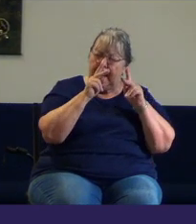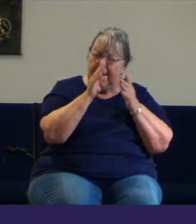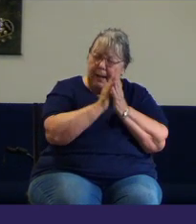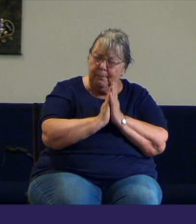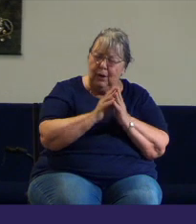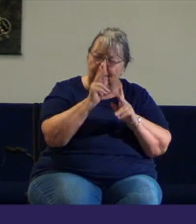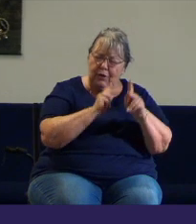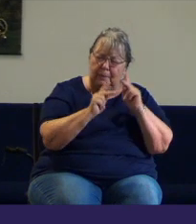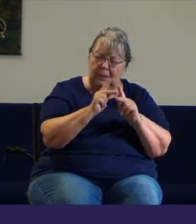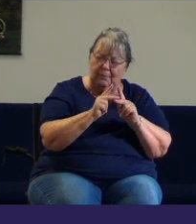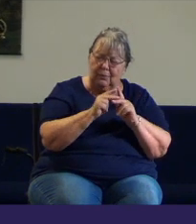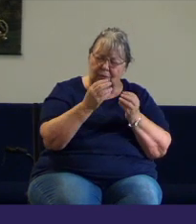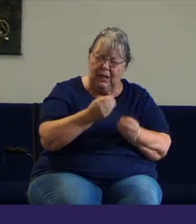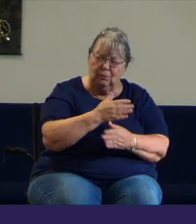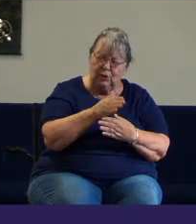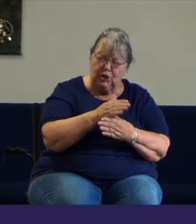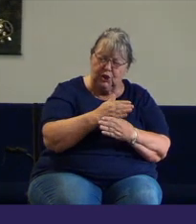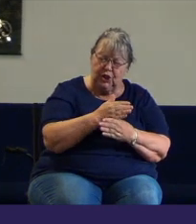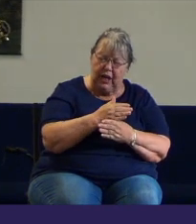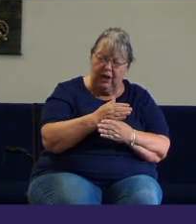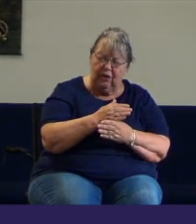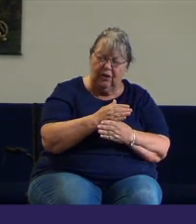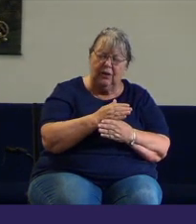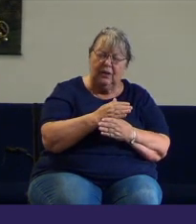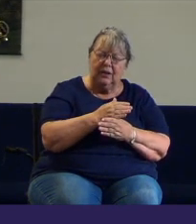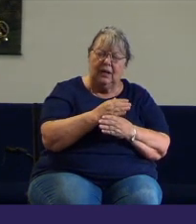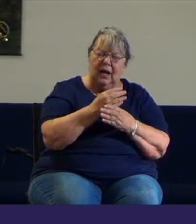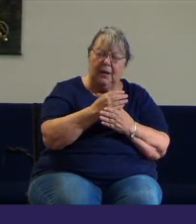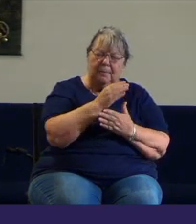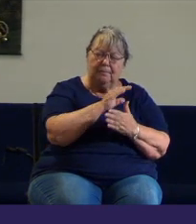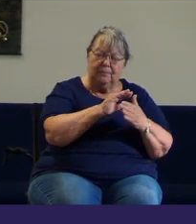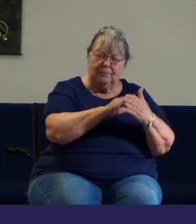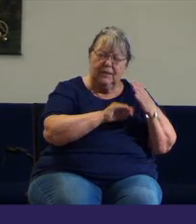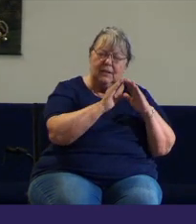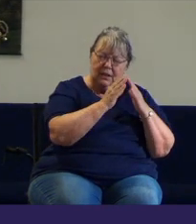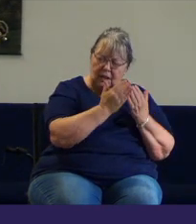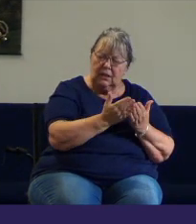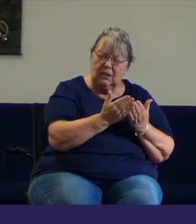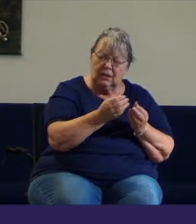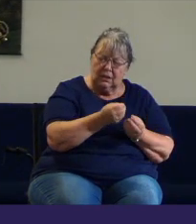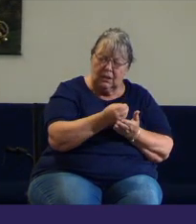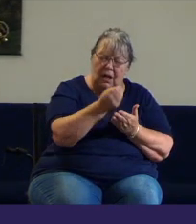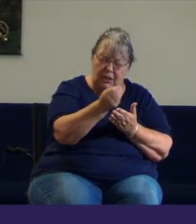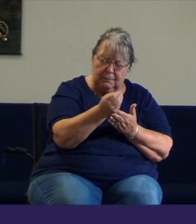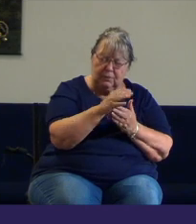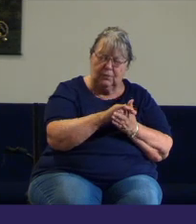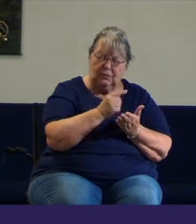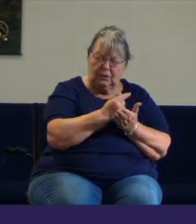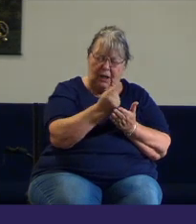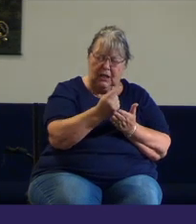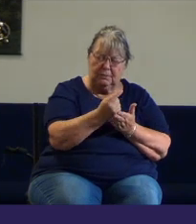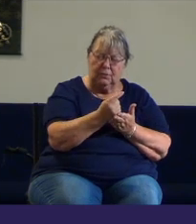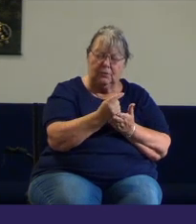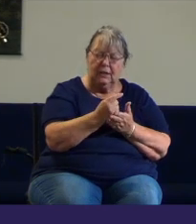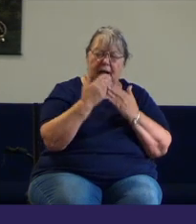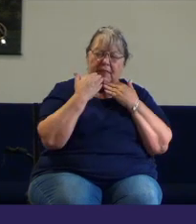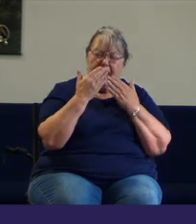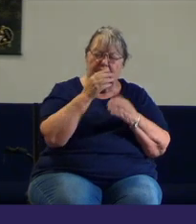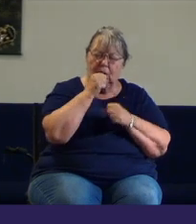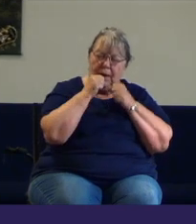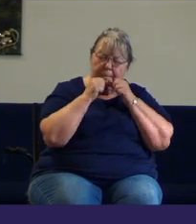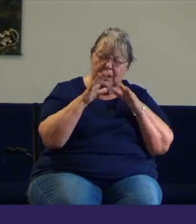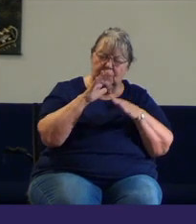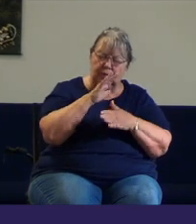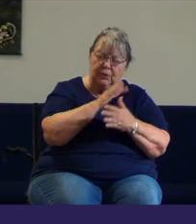tell. And I commit their lives, their followership of Jesus to you as well. Thank you and bless you. In Jesus'